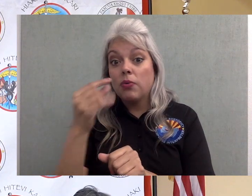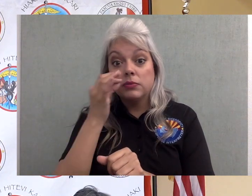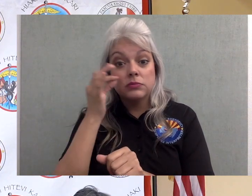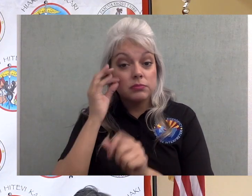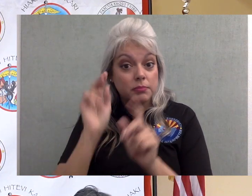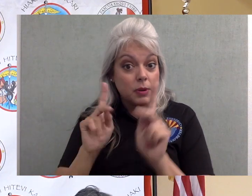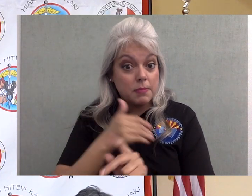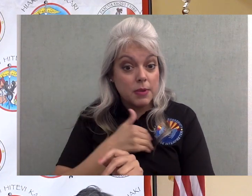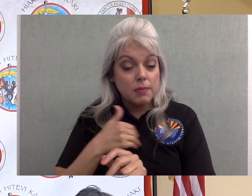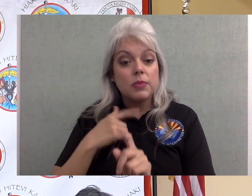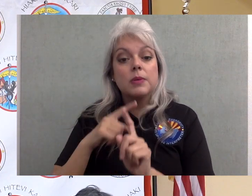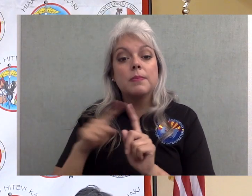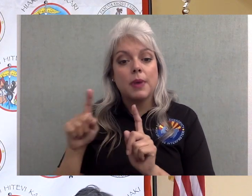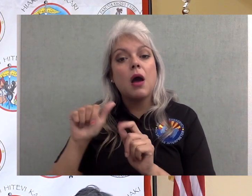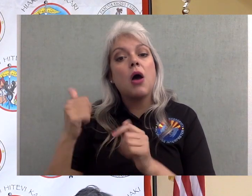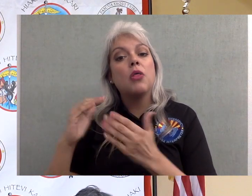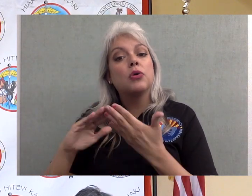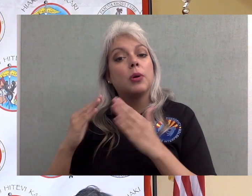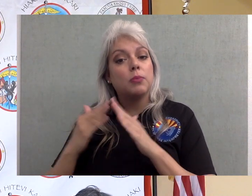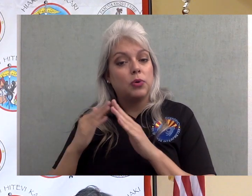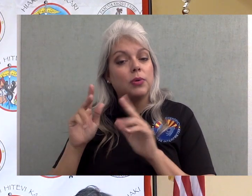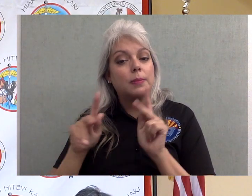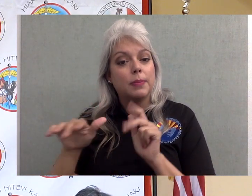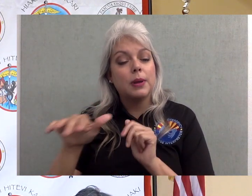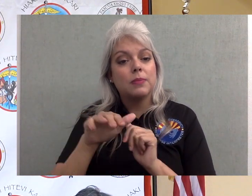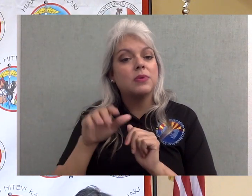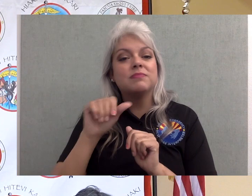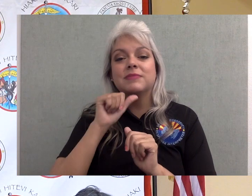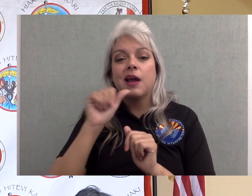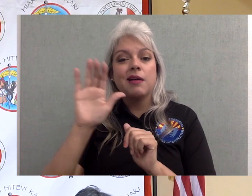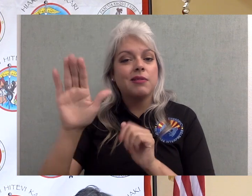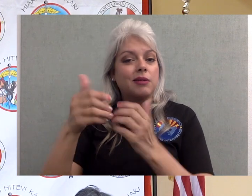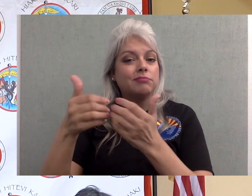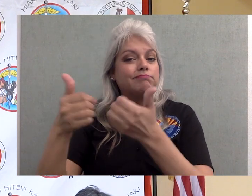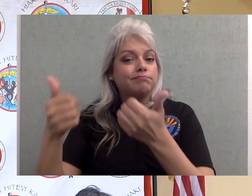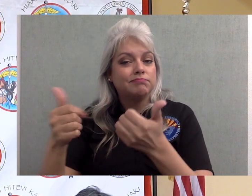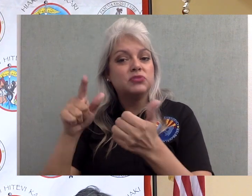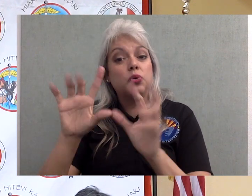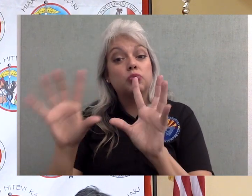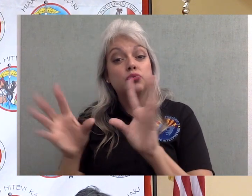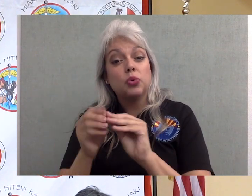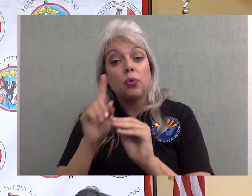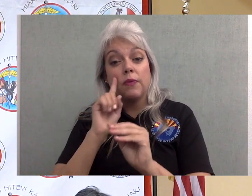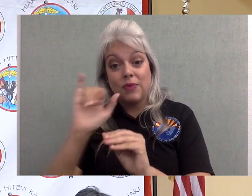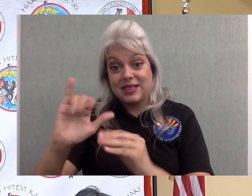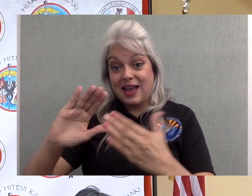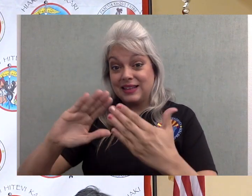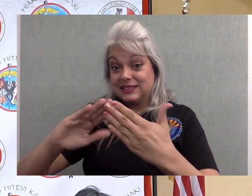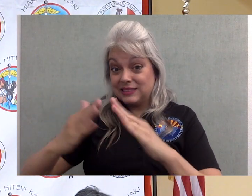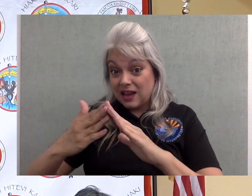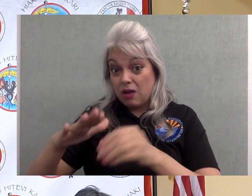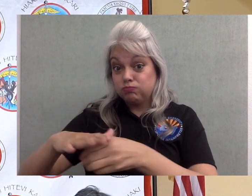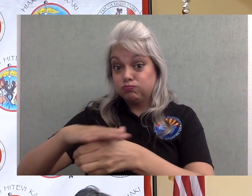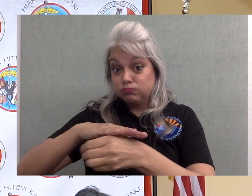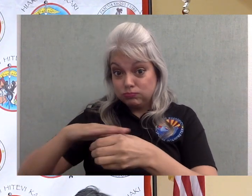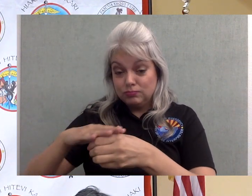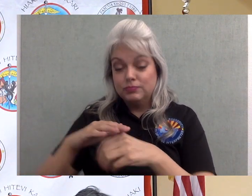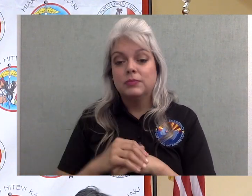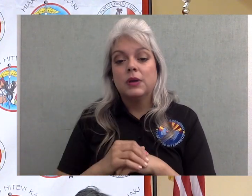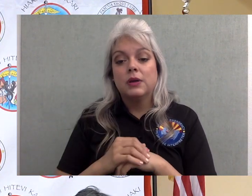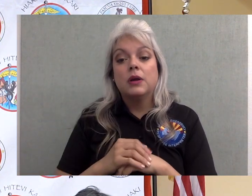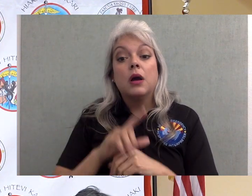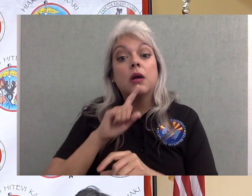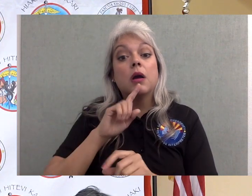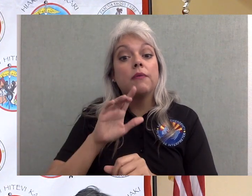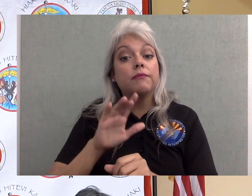other Guadalupe community members. They don't have that separated out, so that's total for the town of Guadalupe. Confirmed deaths